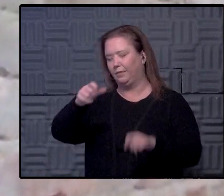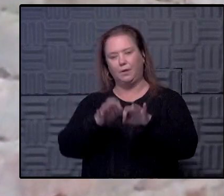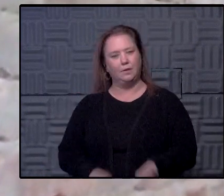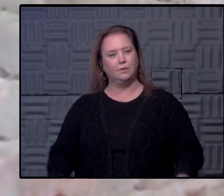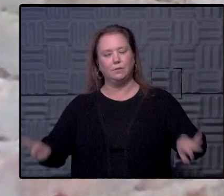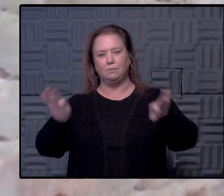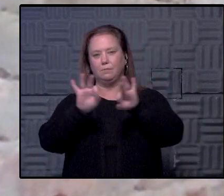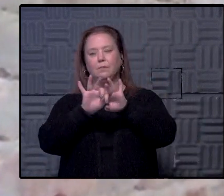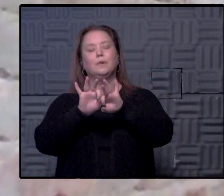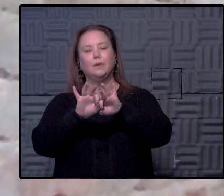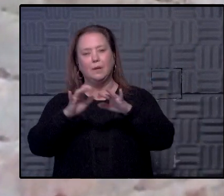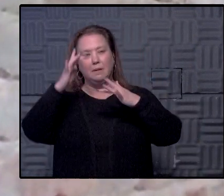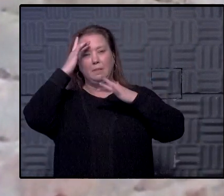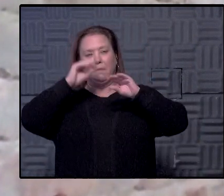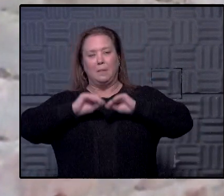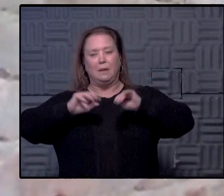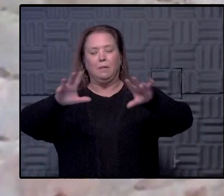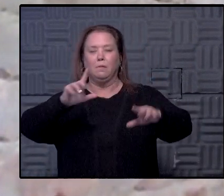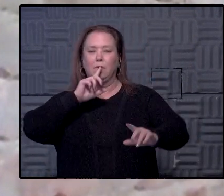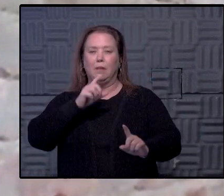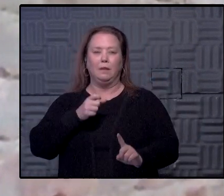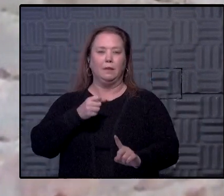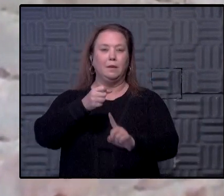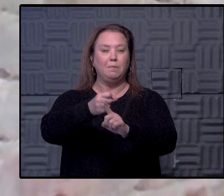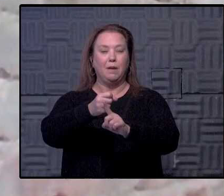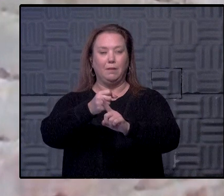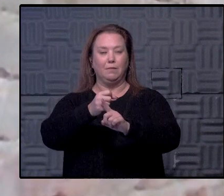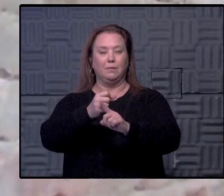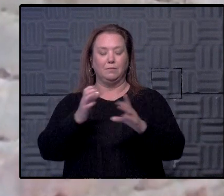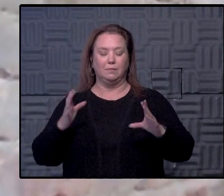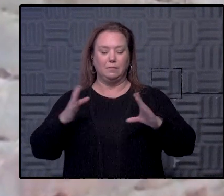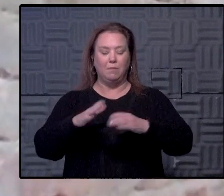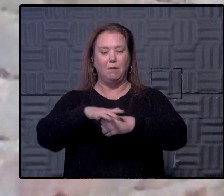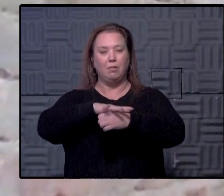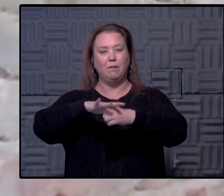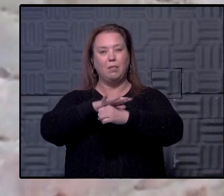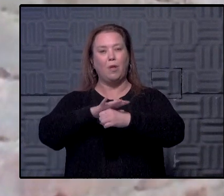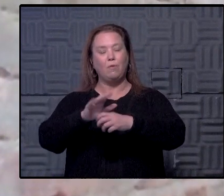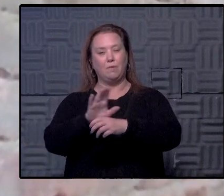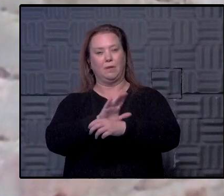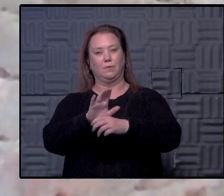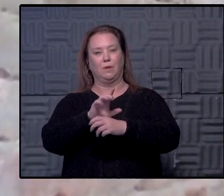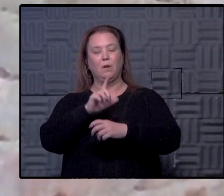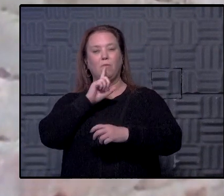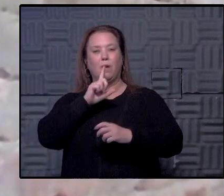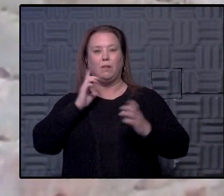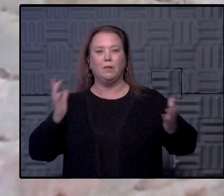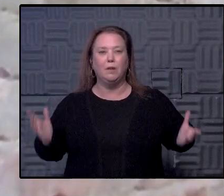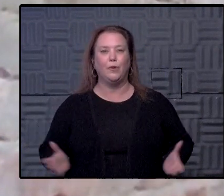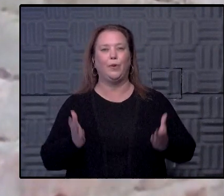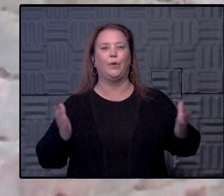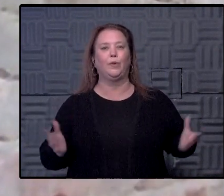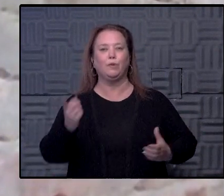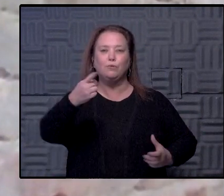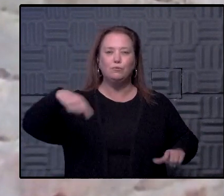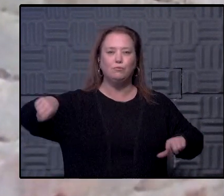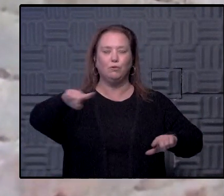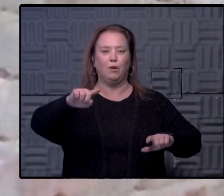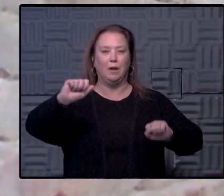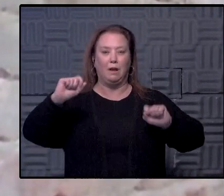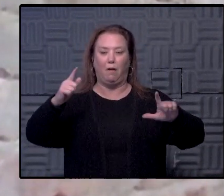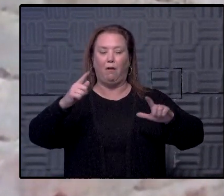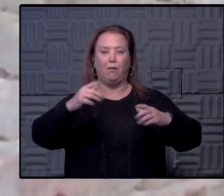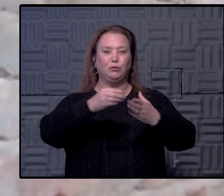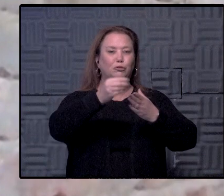the pandemic has really impacted small and local businesses, and we really urge the community, if you're going to do any shopping or go out